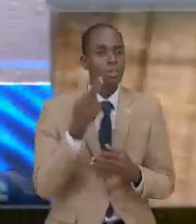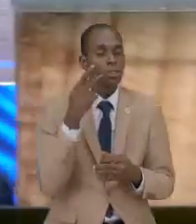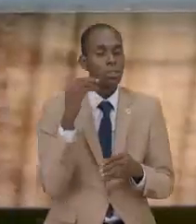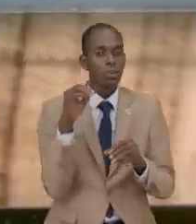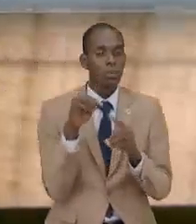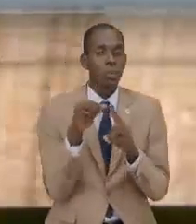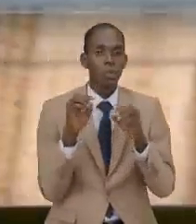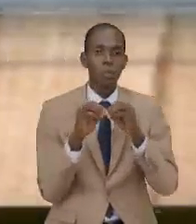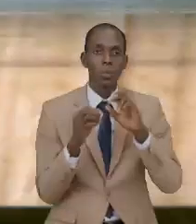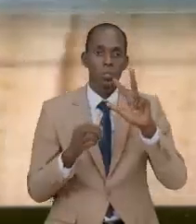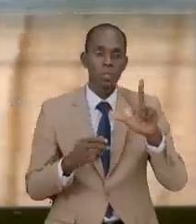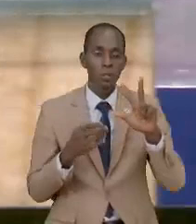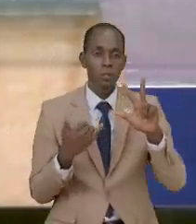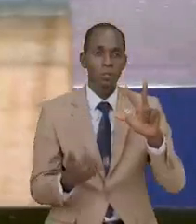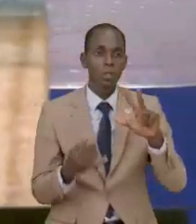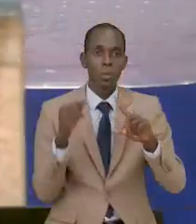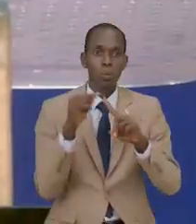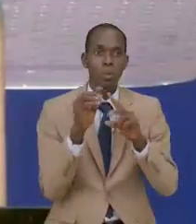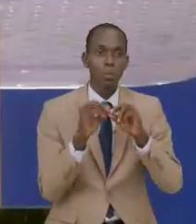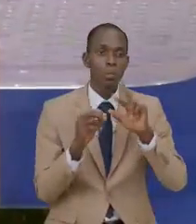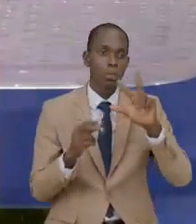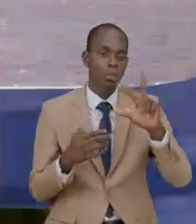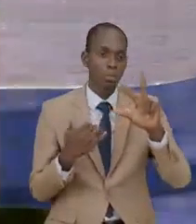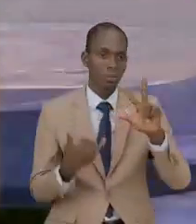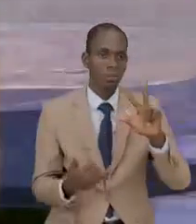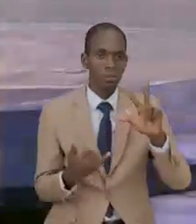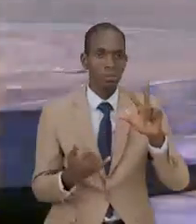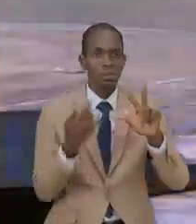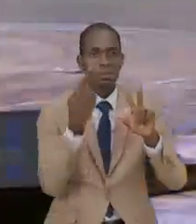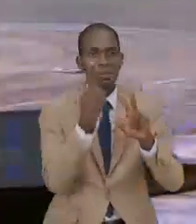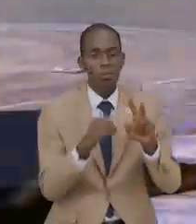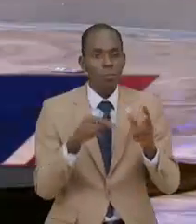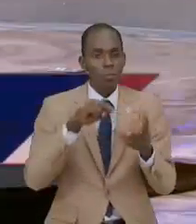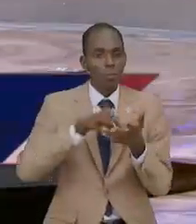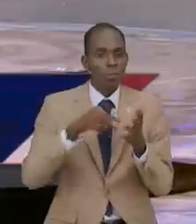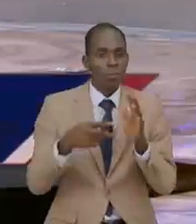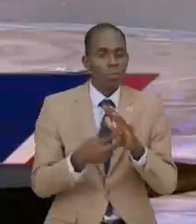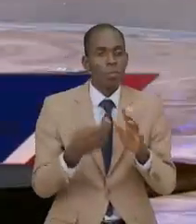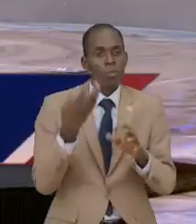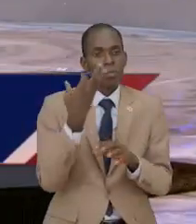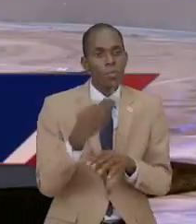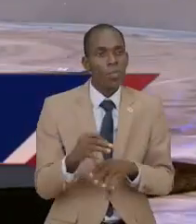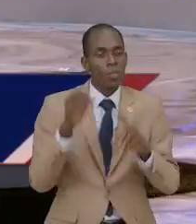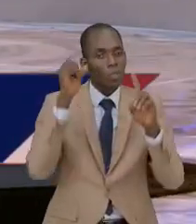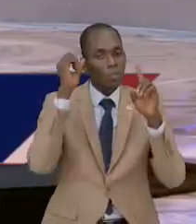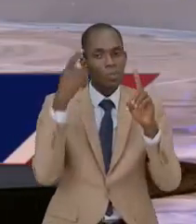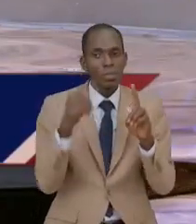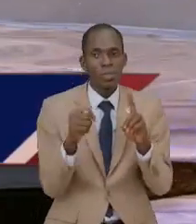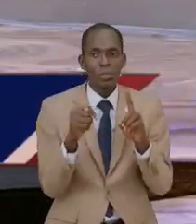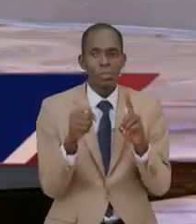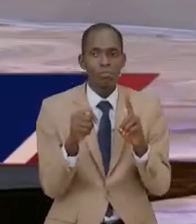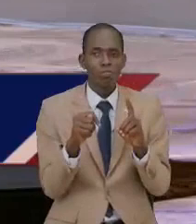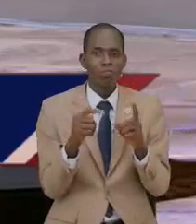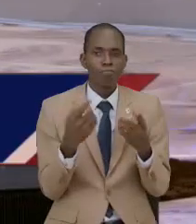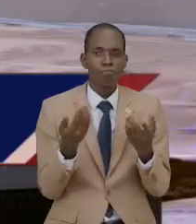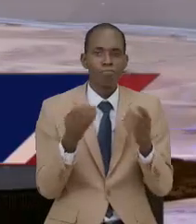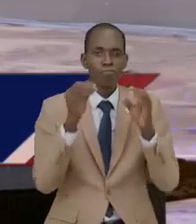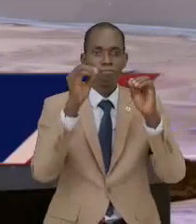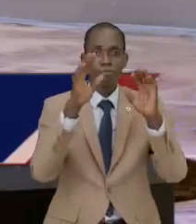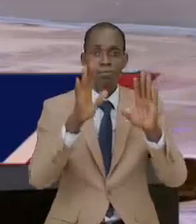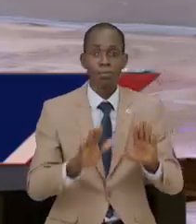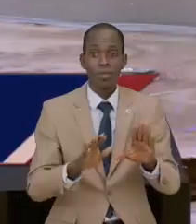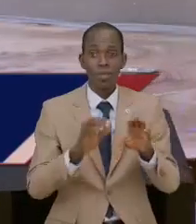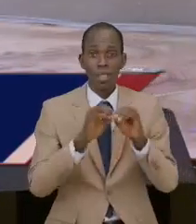to point number 3 now. Point number 3, the purpose of the schoolmaster in